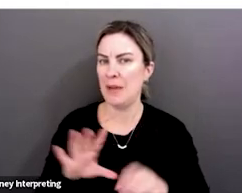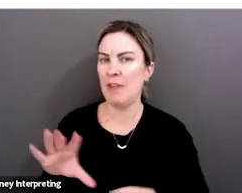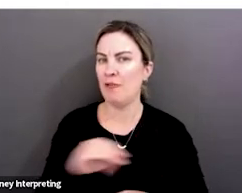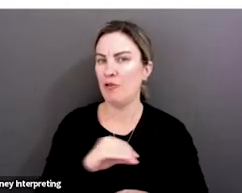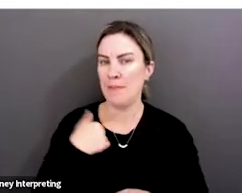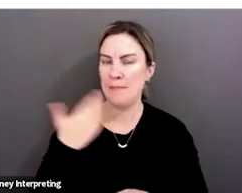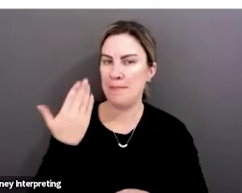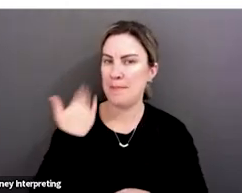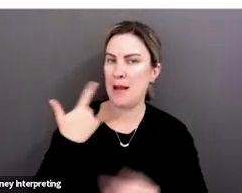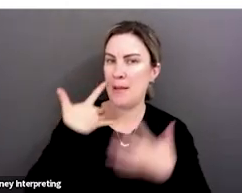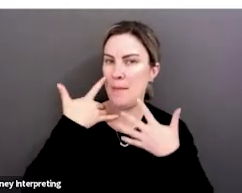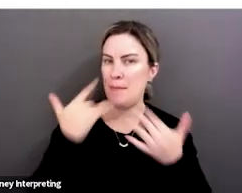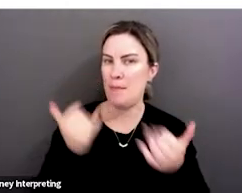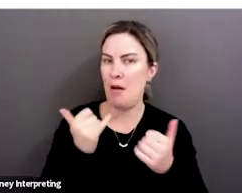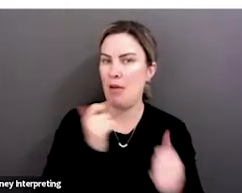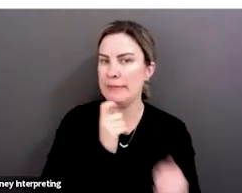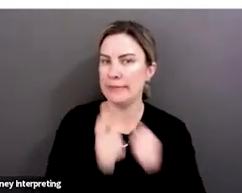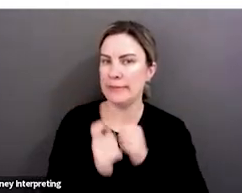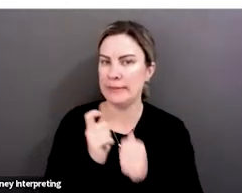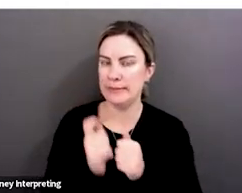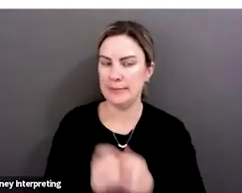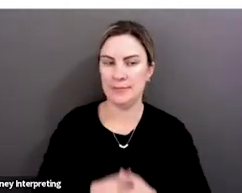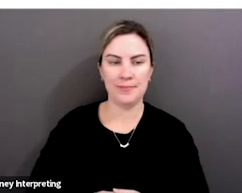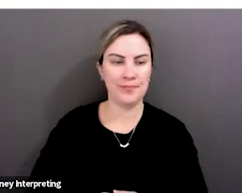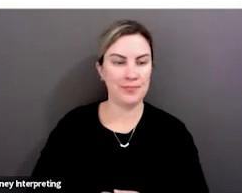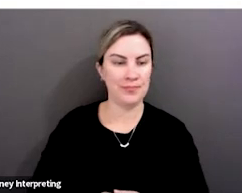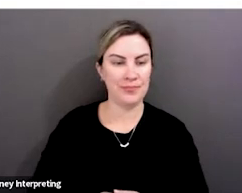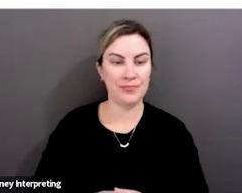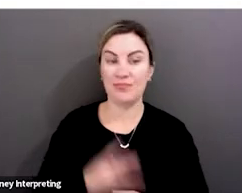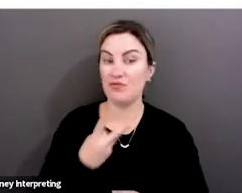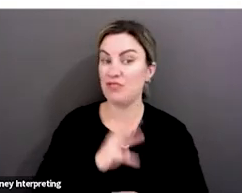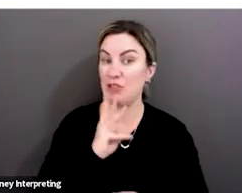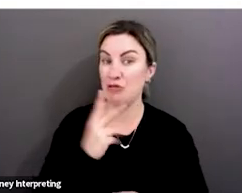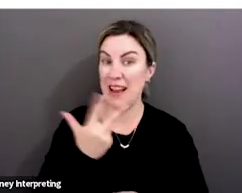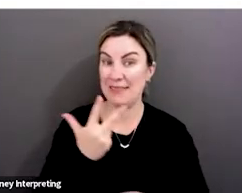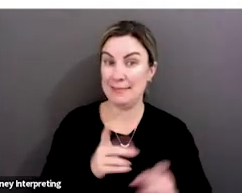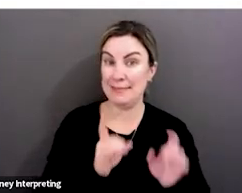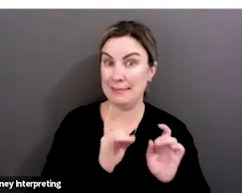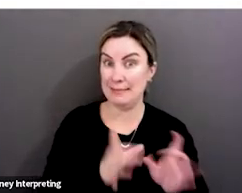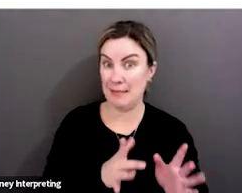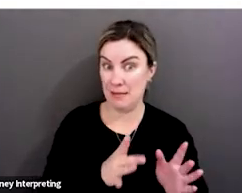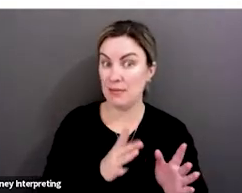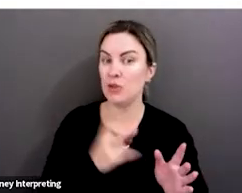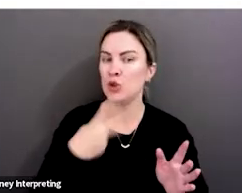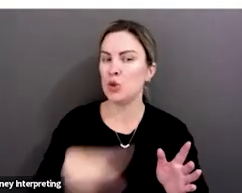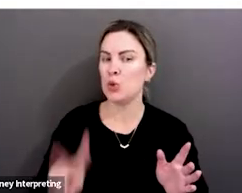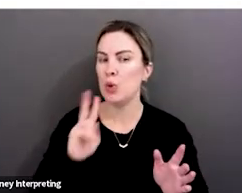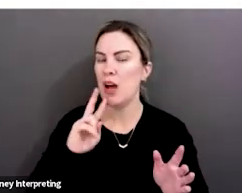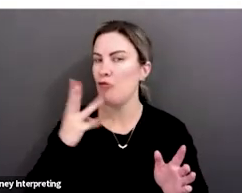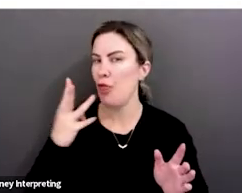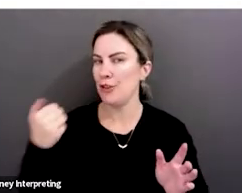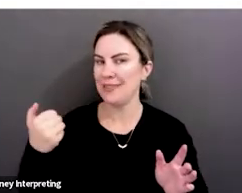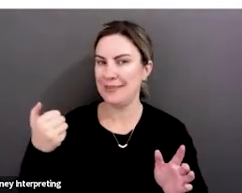testing. And of those 318, we've had a completion rate of 74%. So